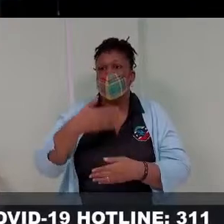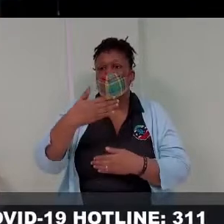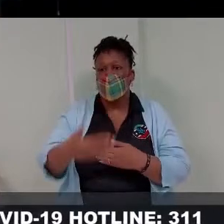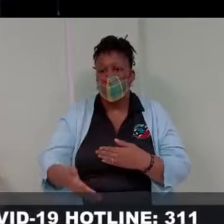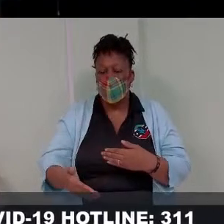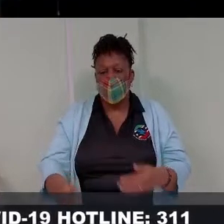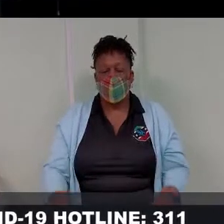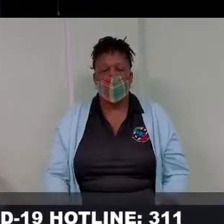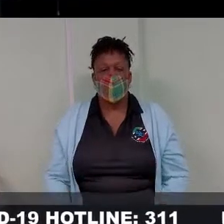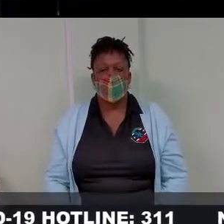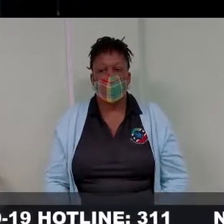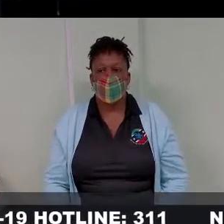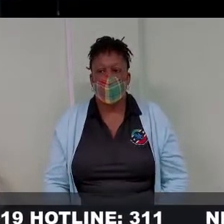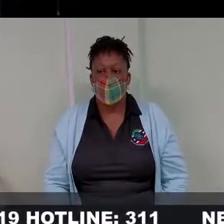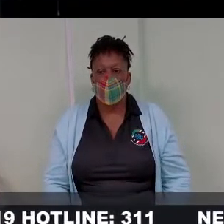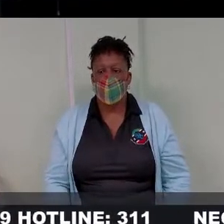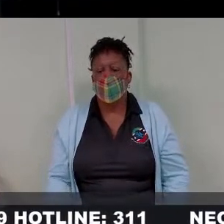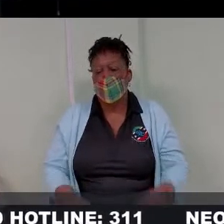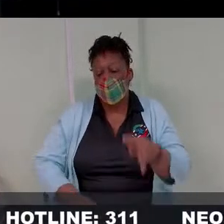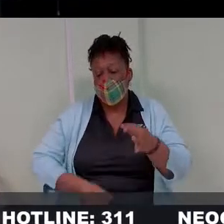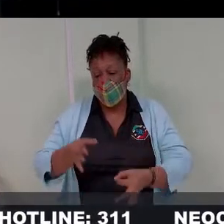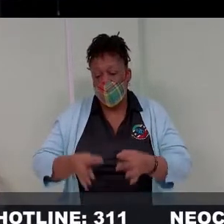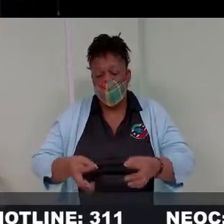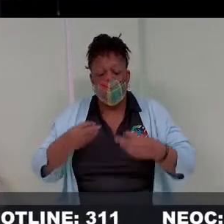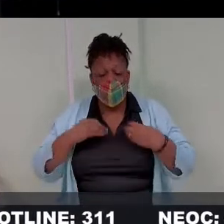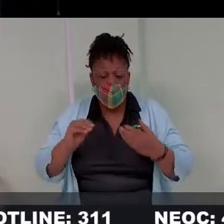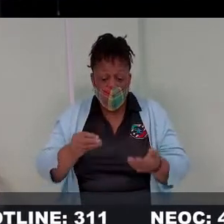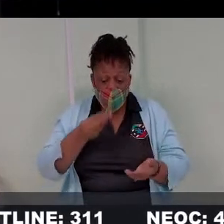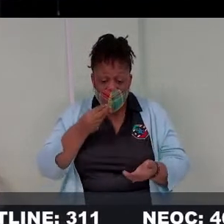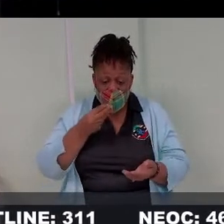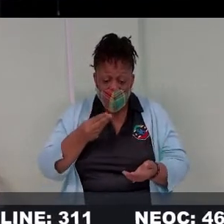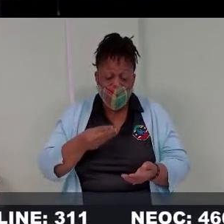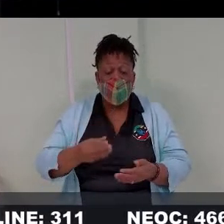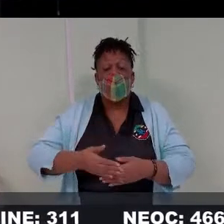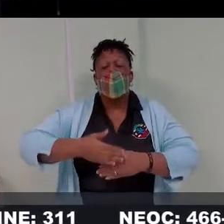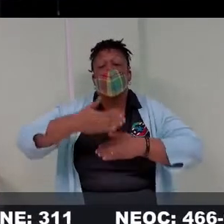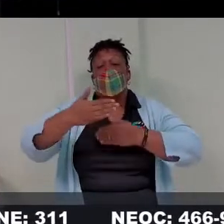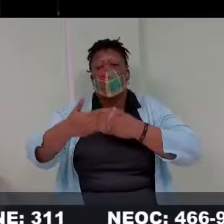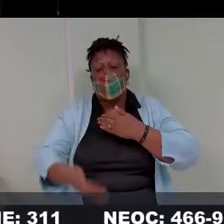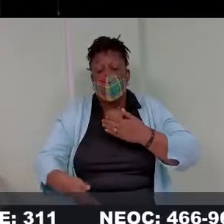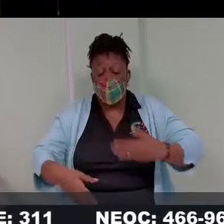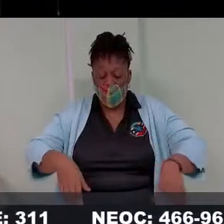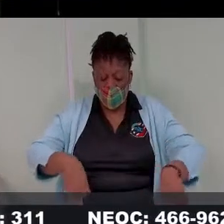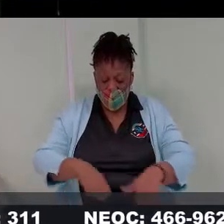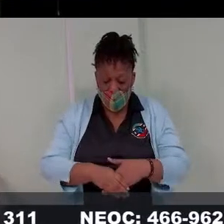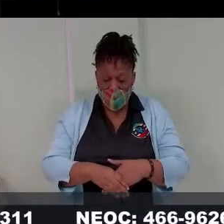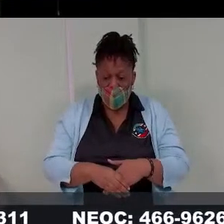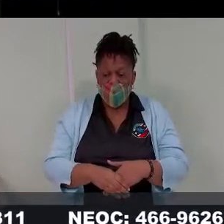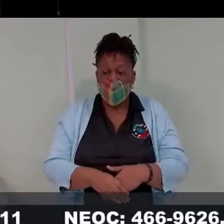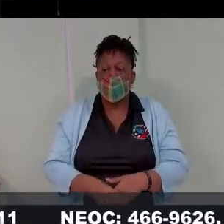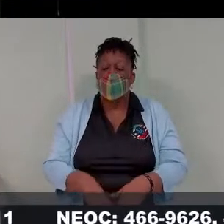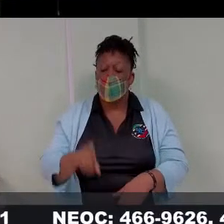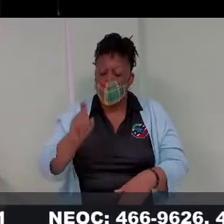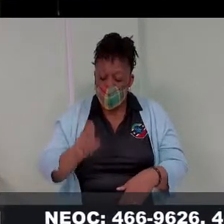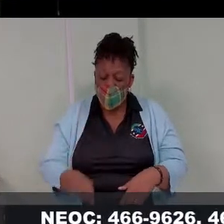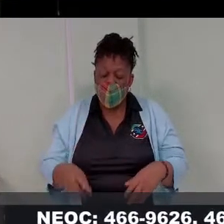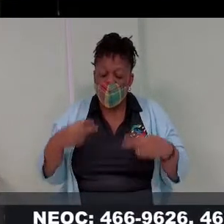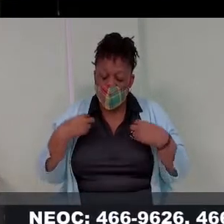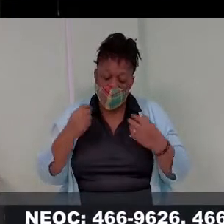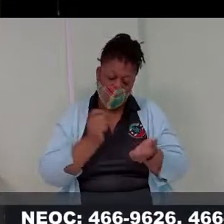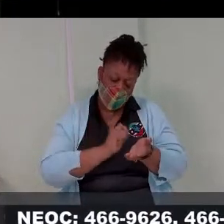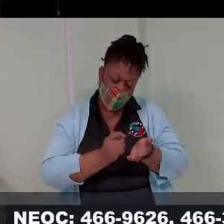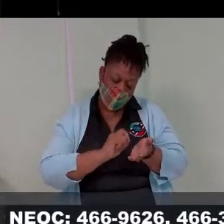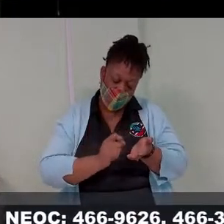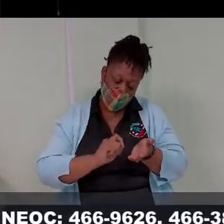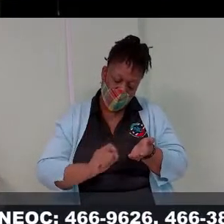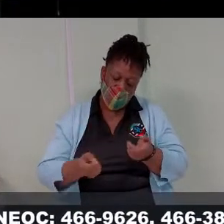ceremony. And if you're having a reception after the wedding, that must seek a permission from the Commissioner